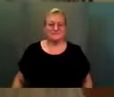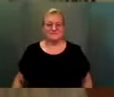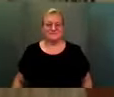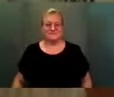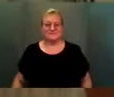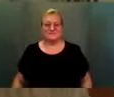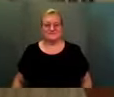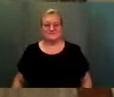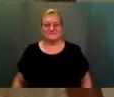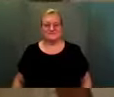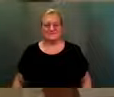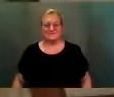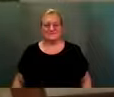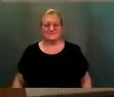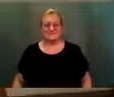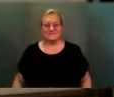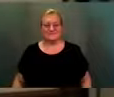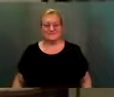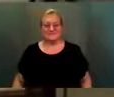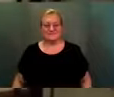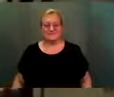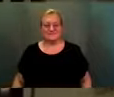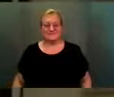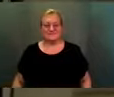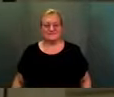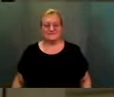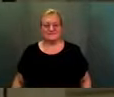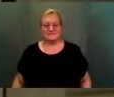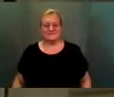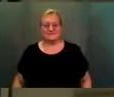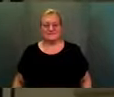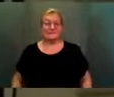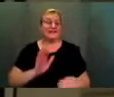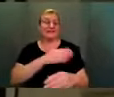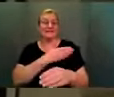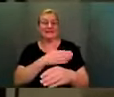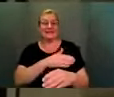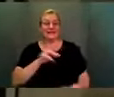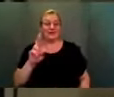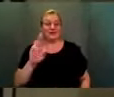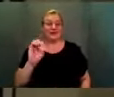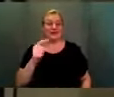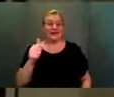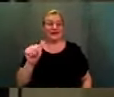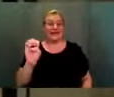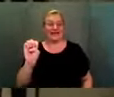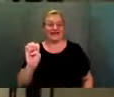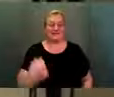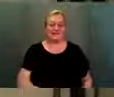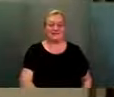go. She call me Miss Bombastic. Say me fantastic. Girlfriend on me box, she says I'm Mr.